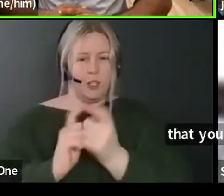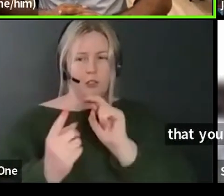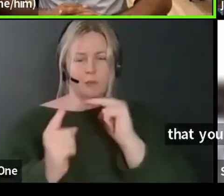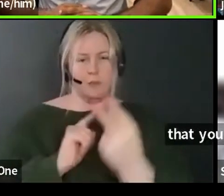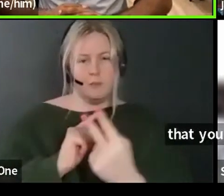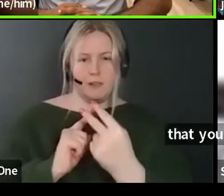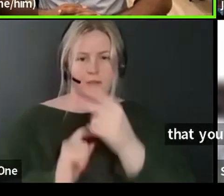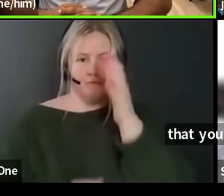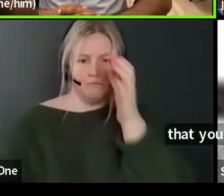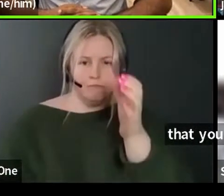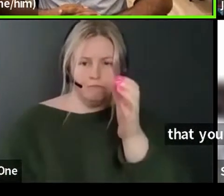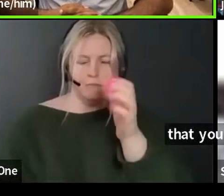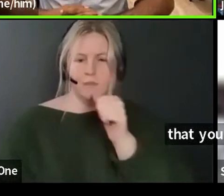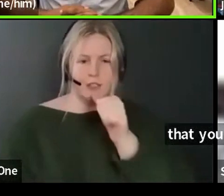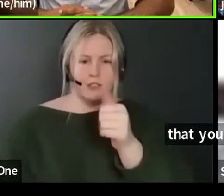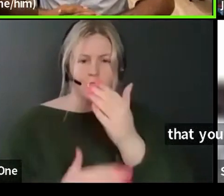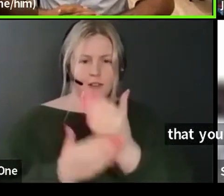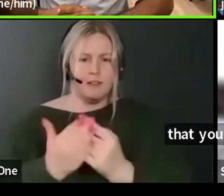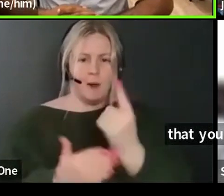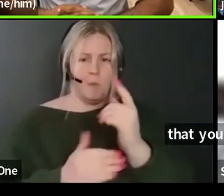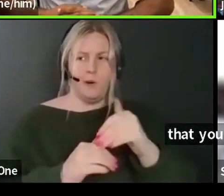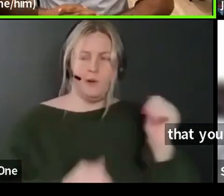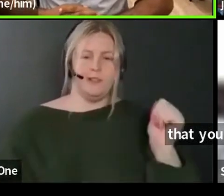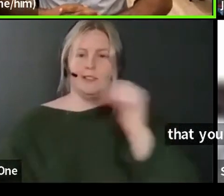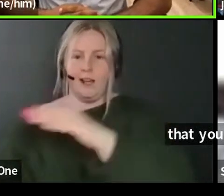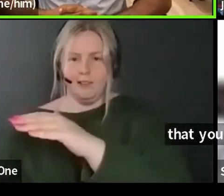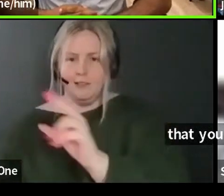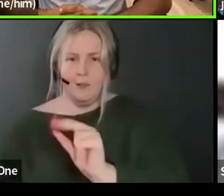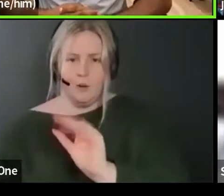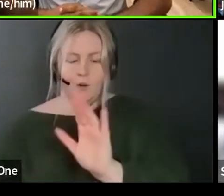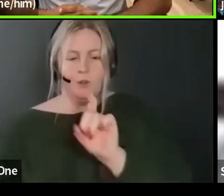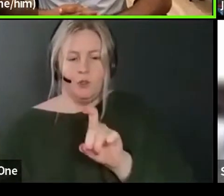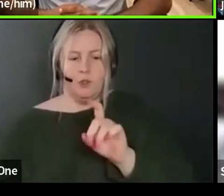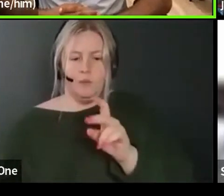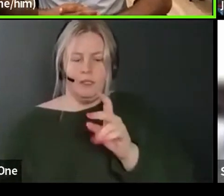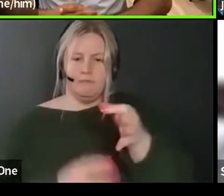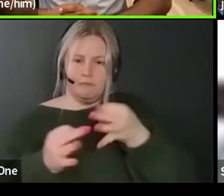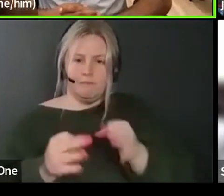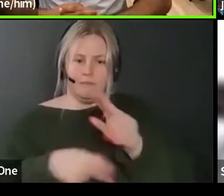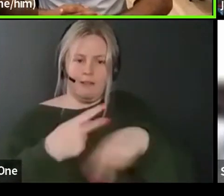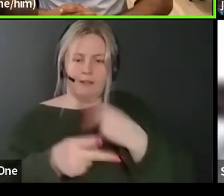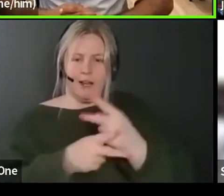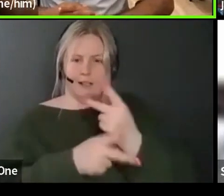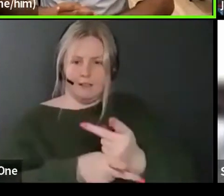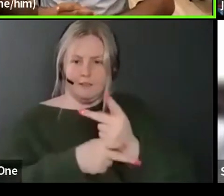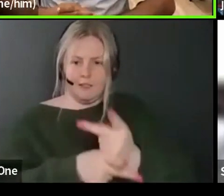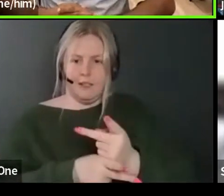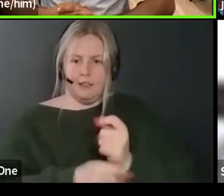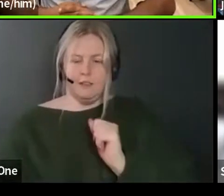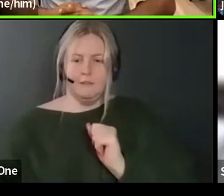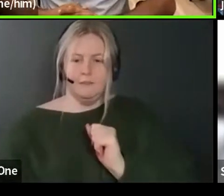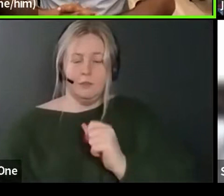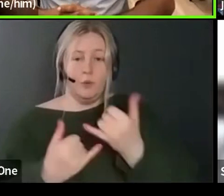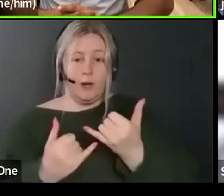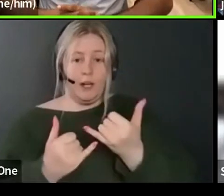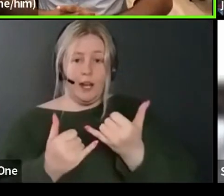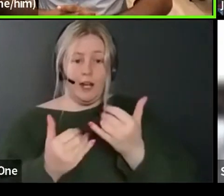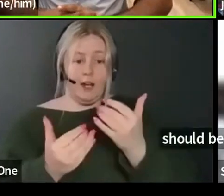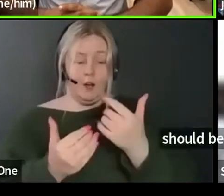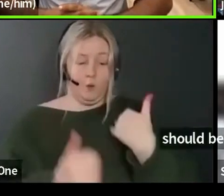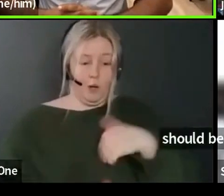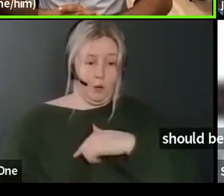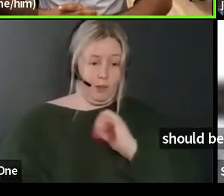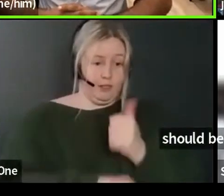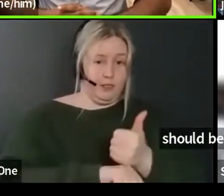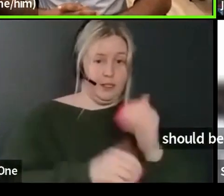an institution where you're sent away. Just to give you a brief overview of where we stand compared to other OECD